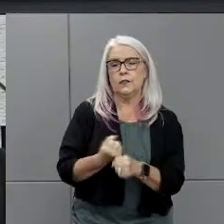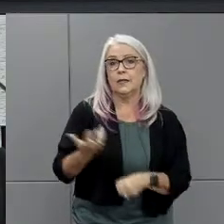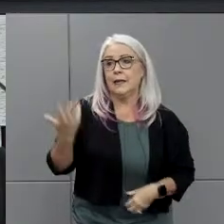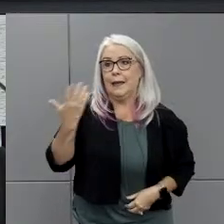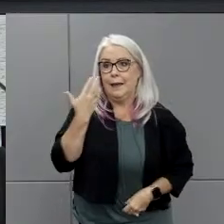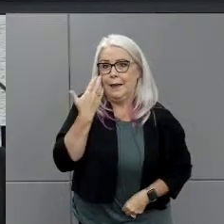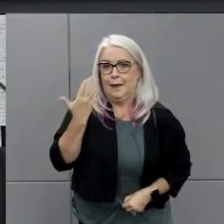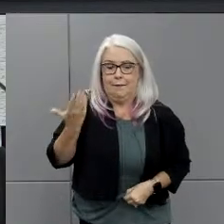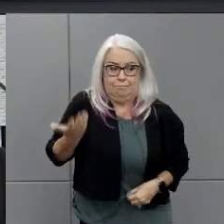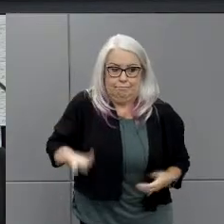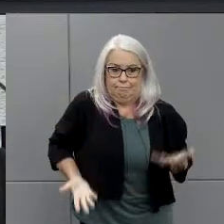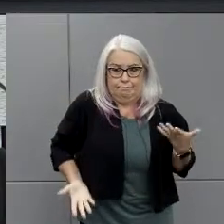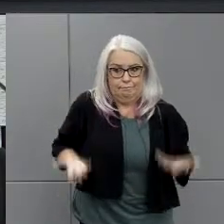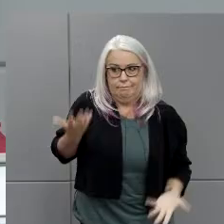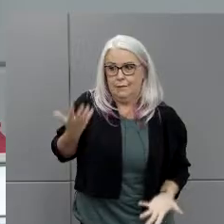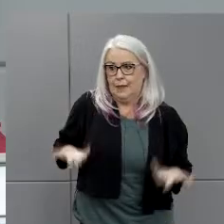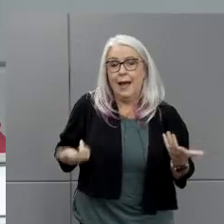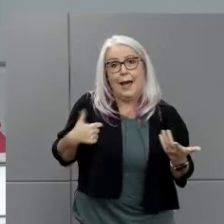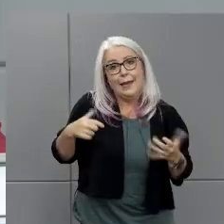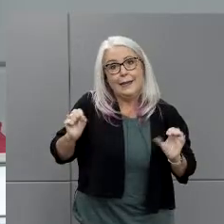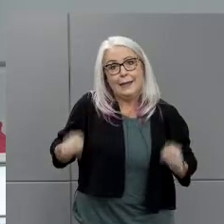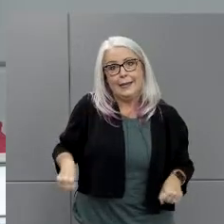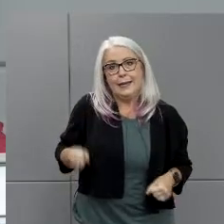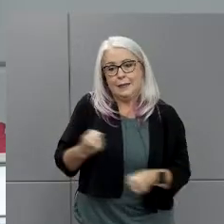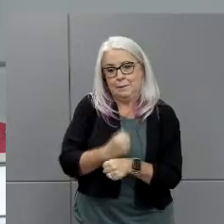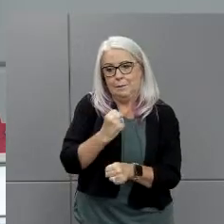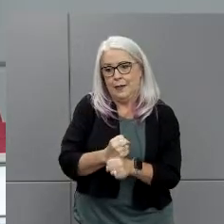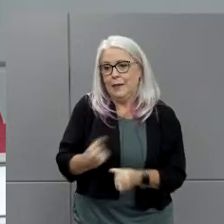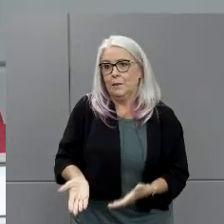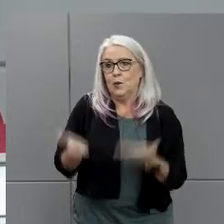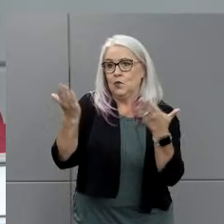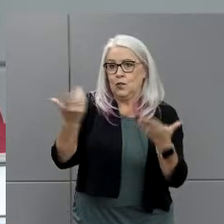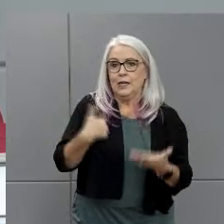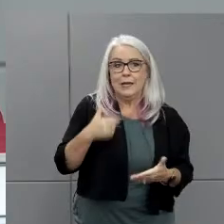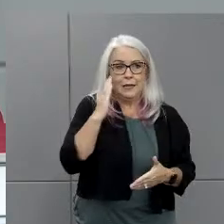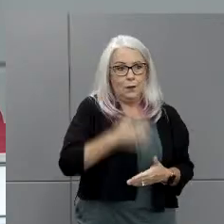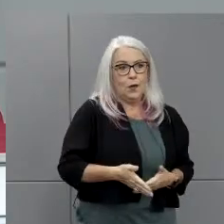That's not pertinent. I'm able to make motions, and I'm going to make motions.